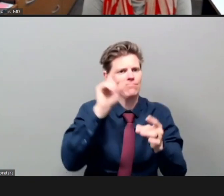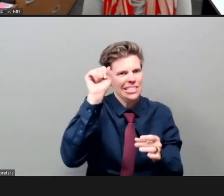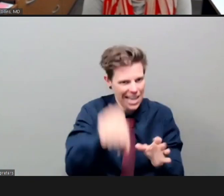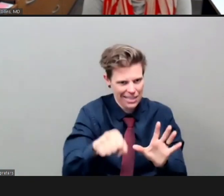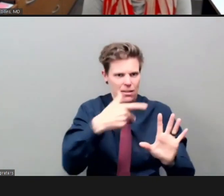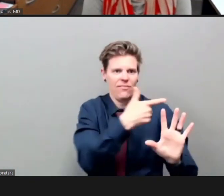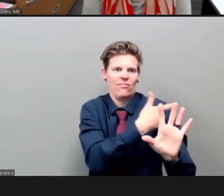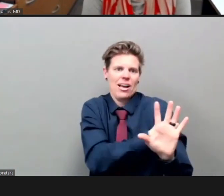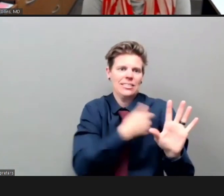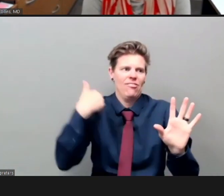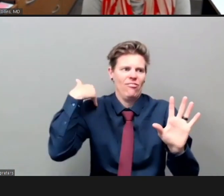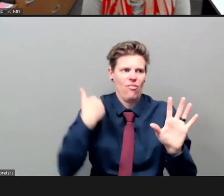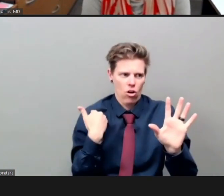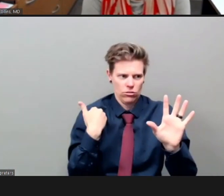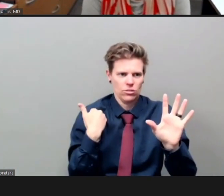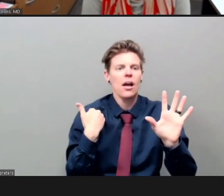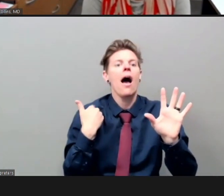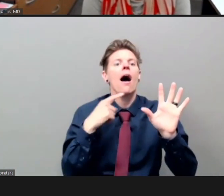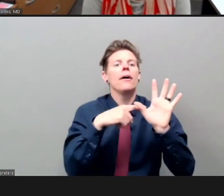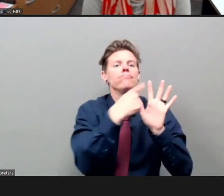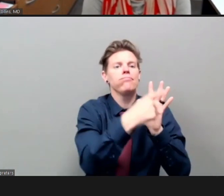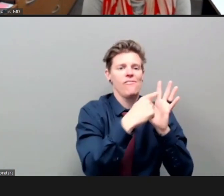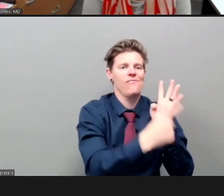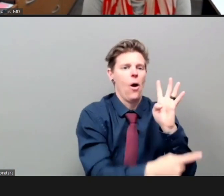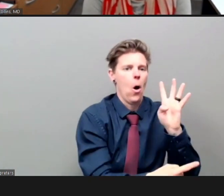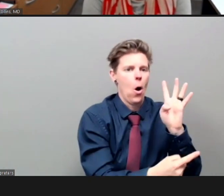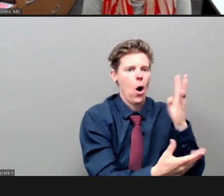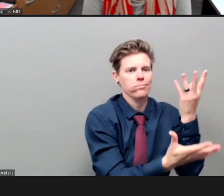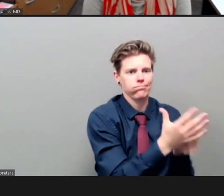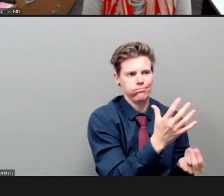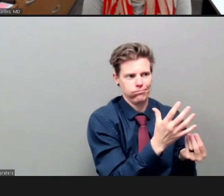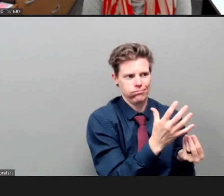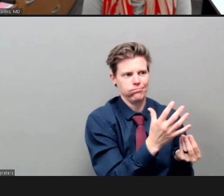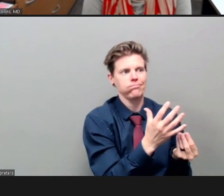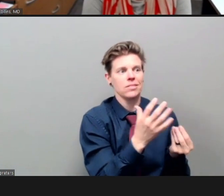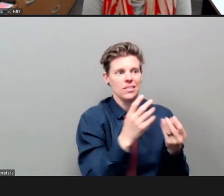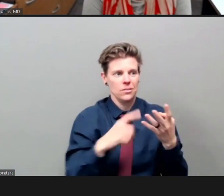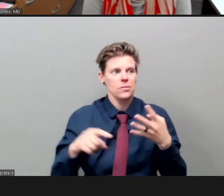this group, 1 clearly related to COVID, which